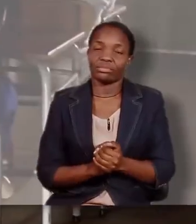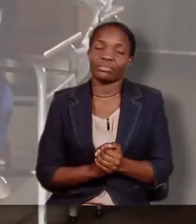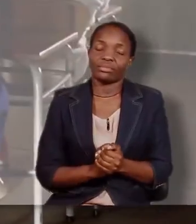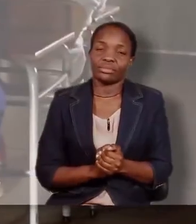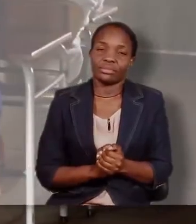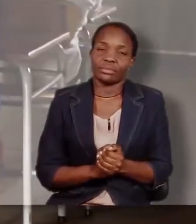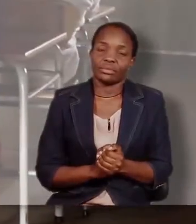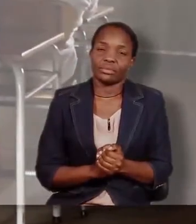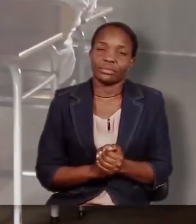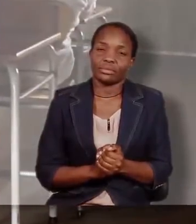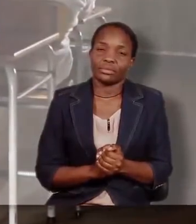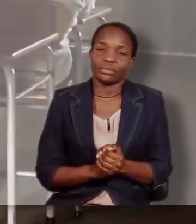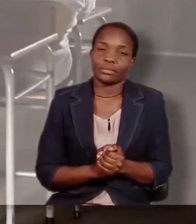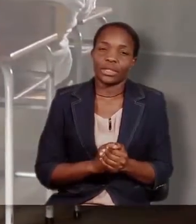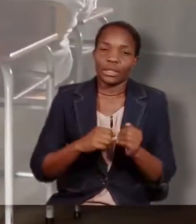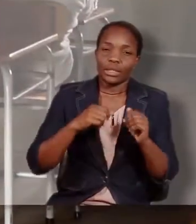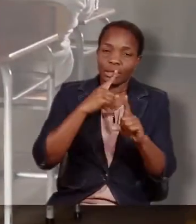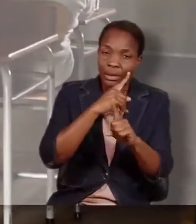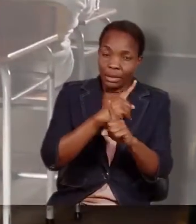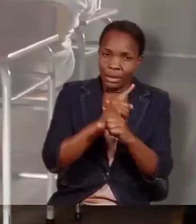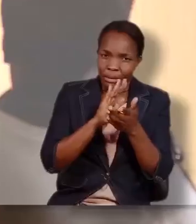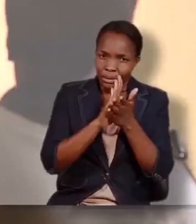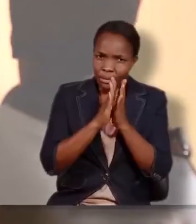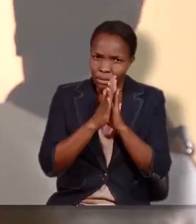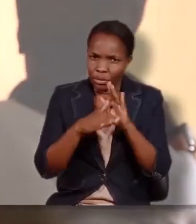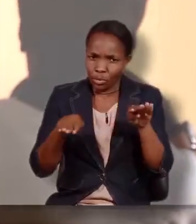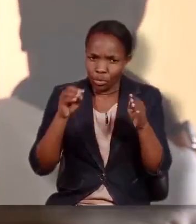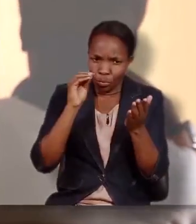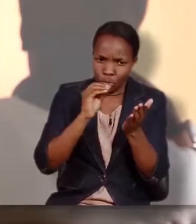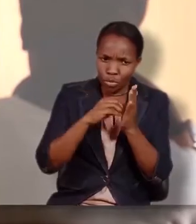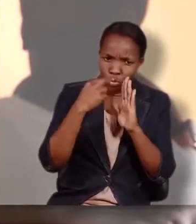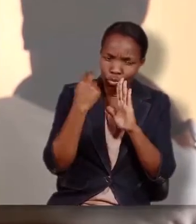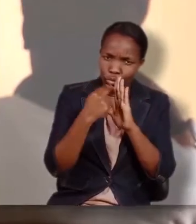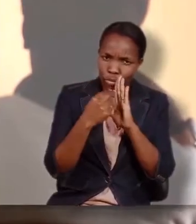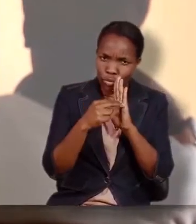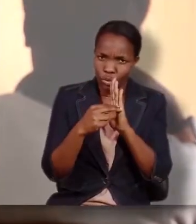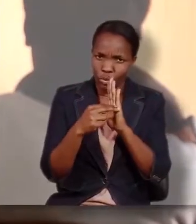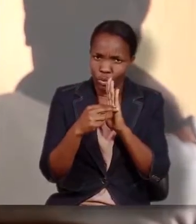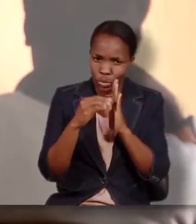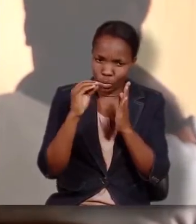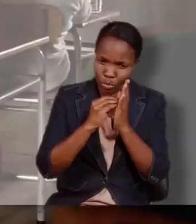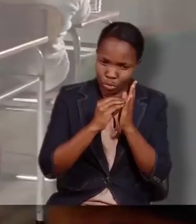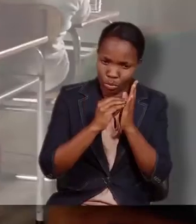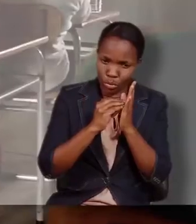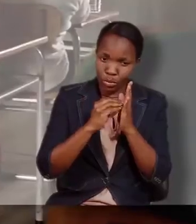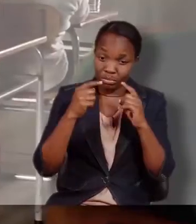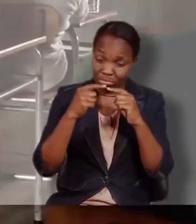The NP government began enacting laws to classify and enforce the divisions of the races.